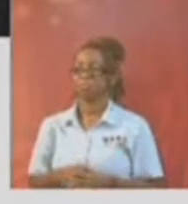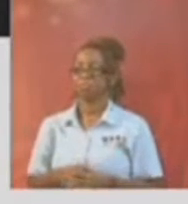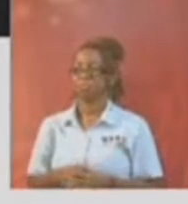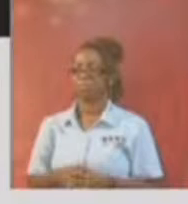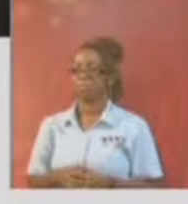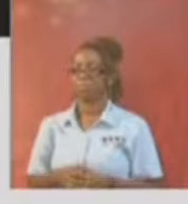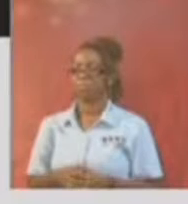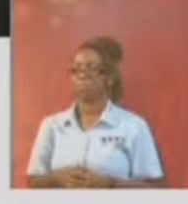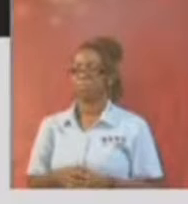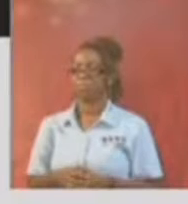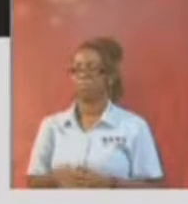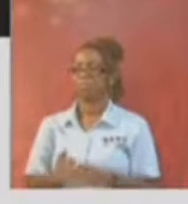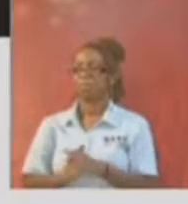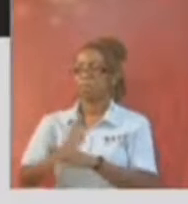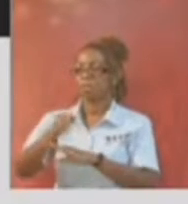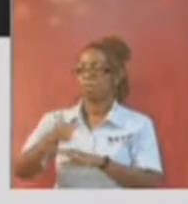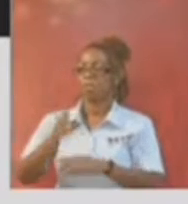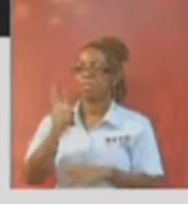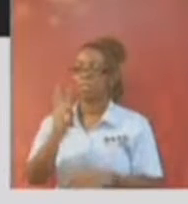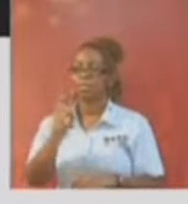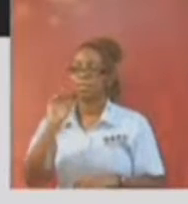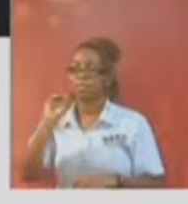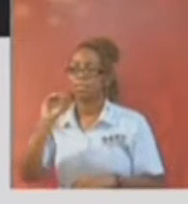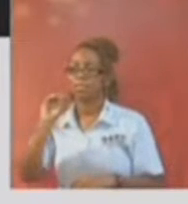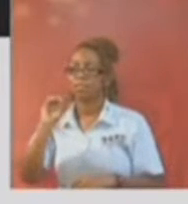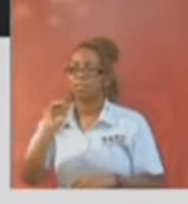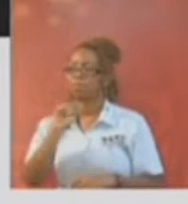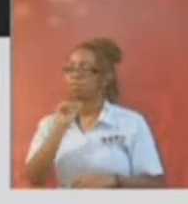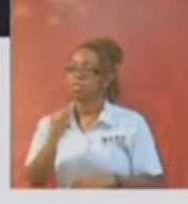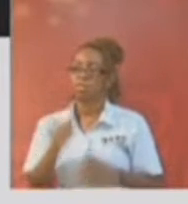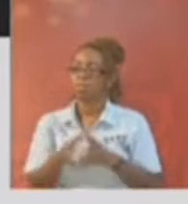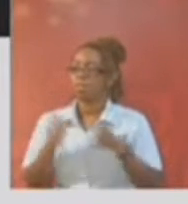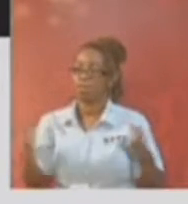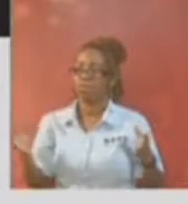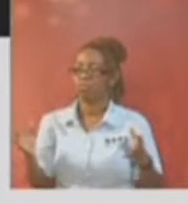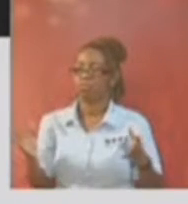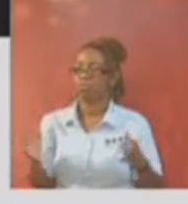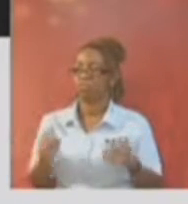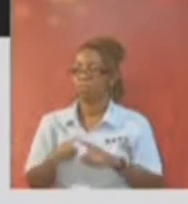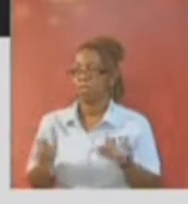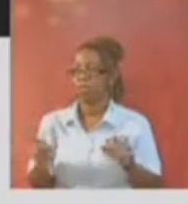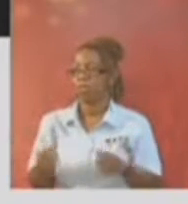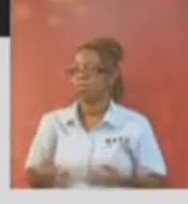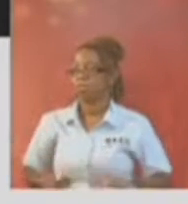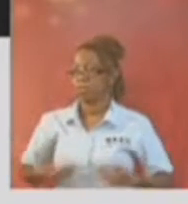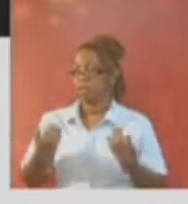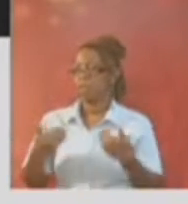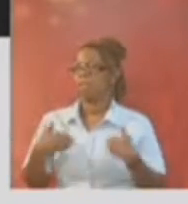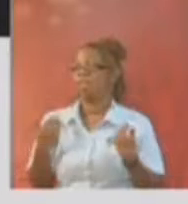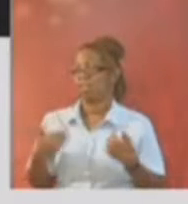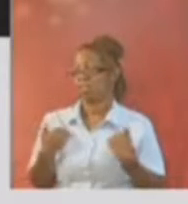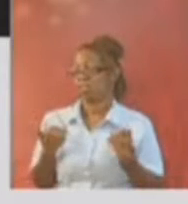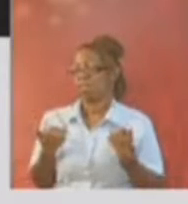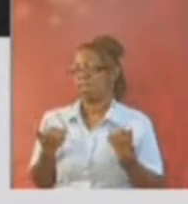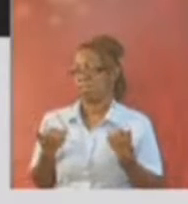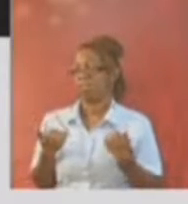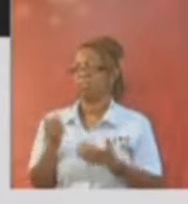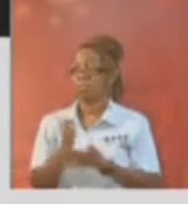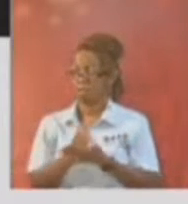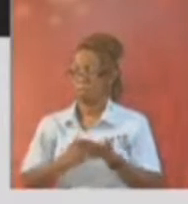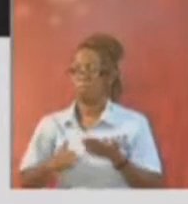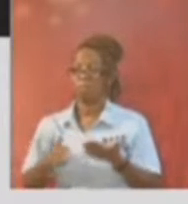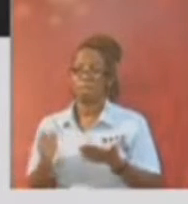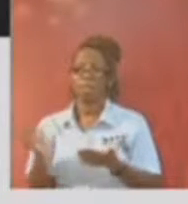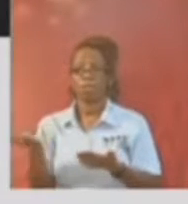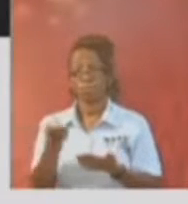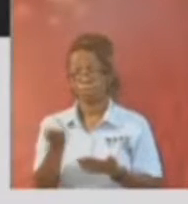the age 60 age group, but there have been fatalities even in the younger age groups, and the majority of the individuals who have passed on